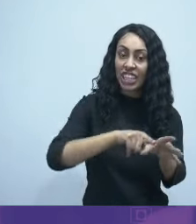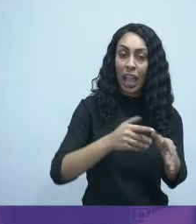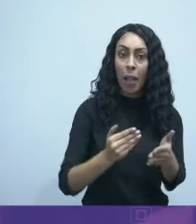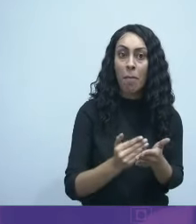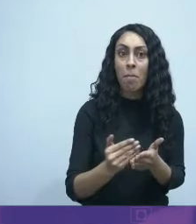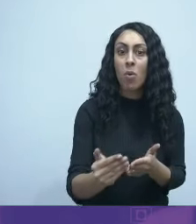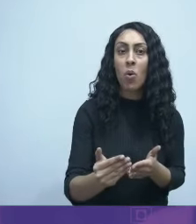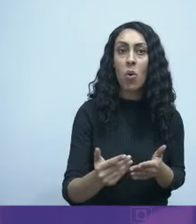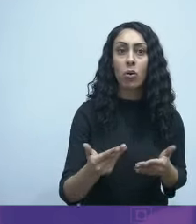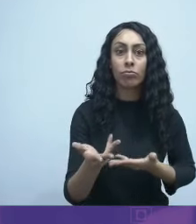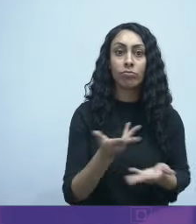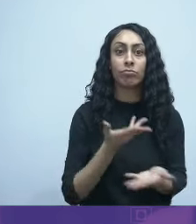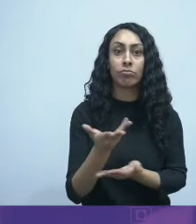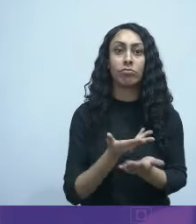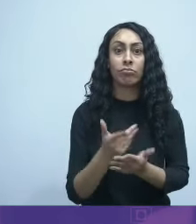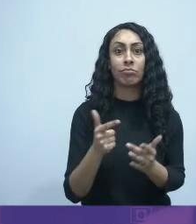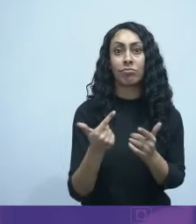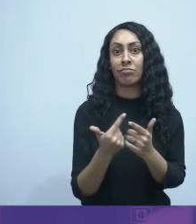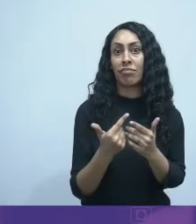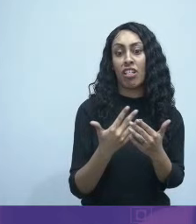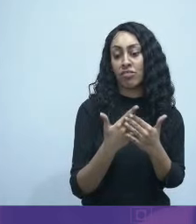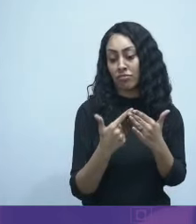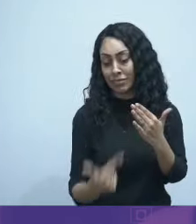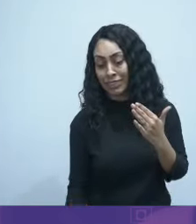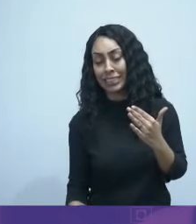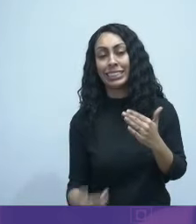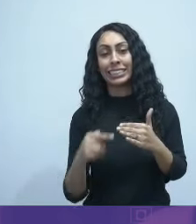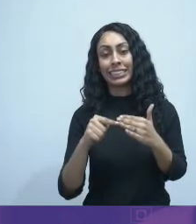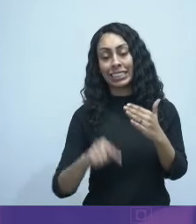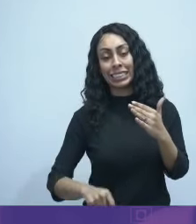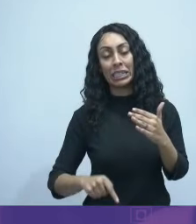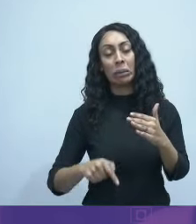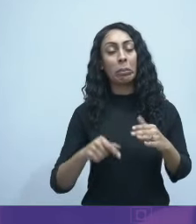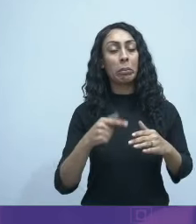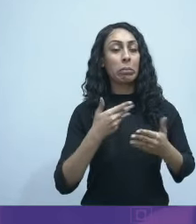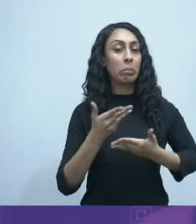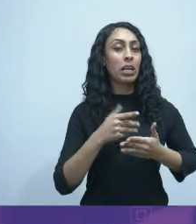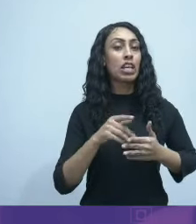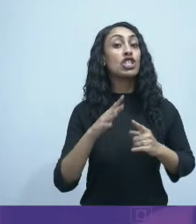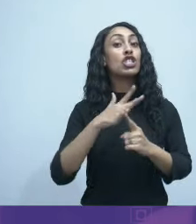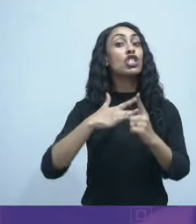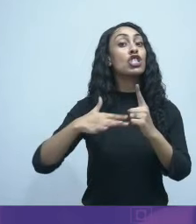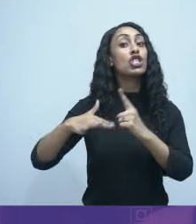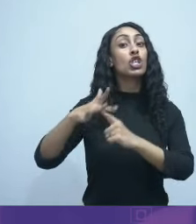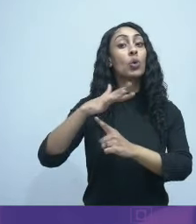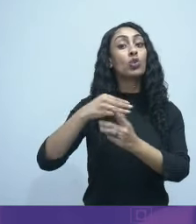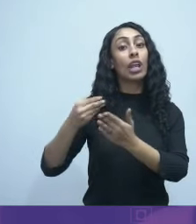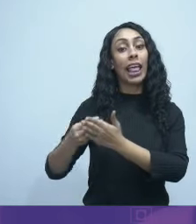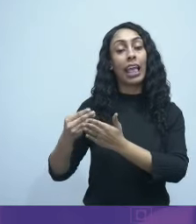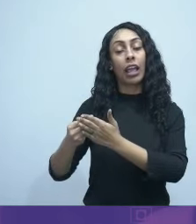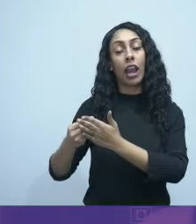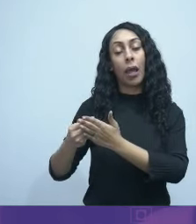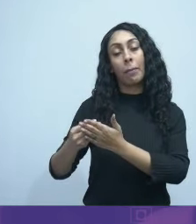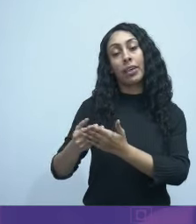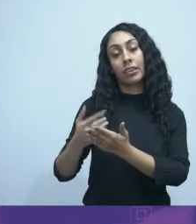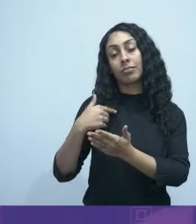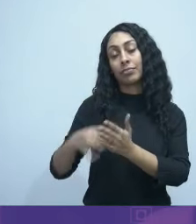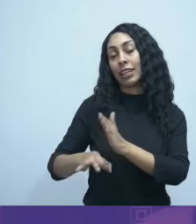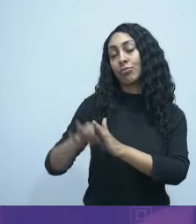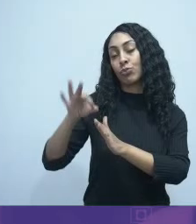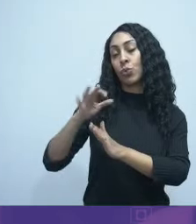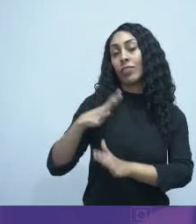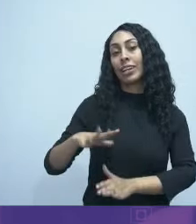further discussion on several of these issues, particularly I think the socio-economic issue, where I think we need to make some progress. Thank you very much,